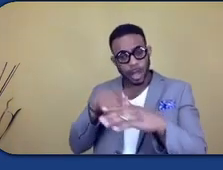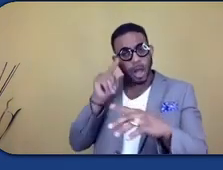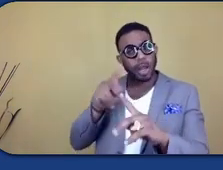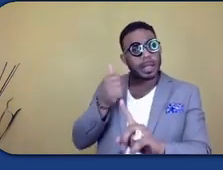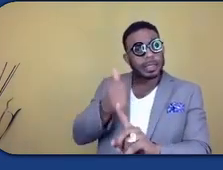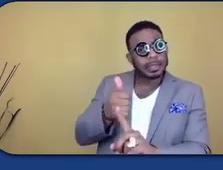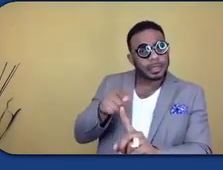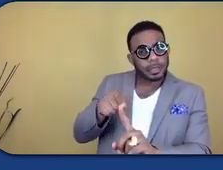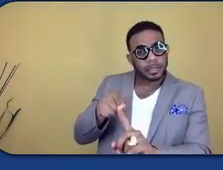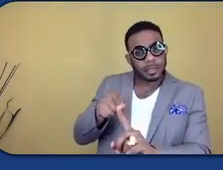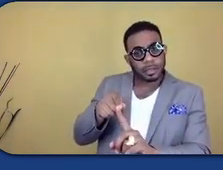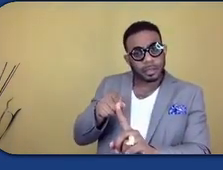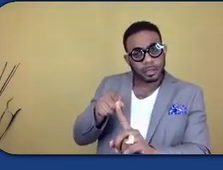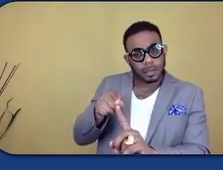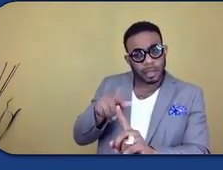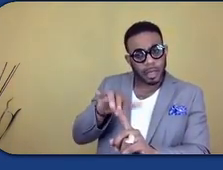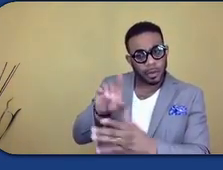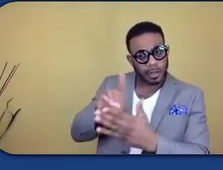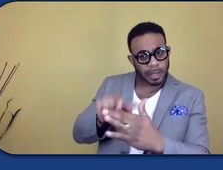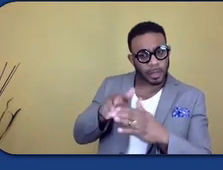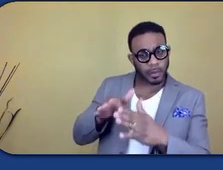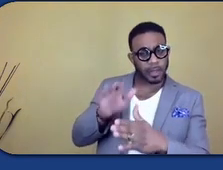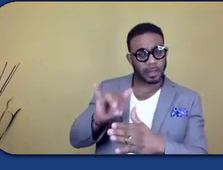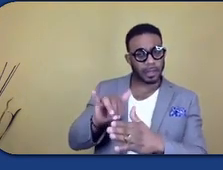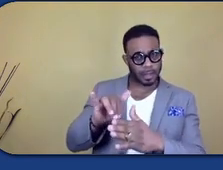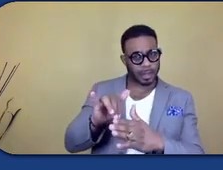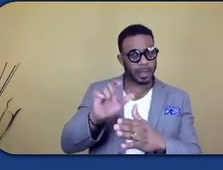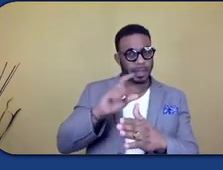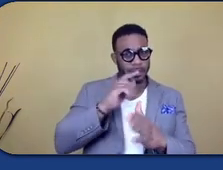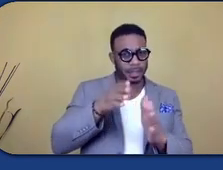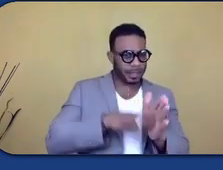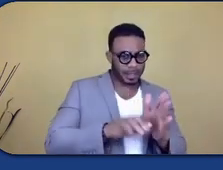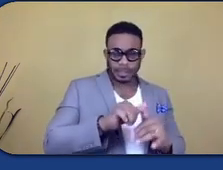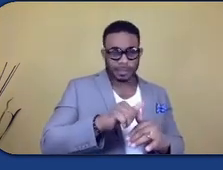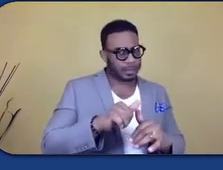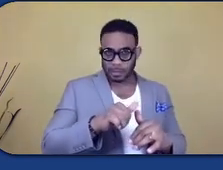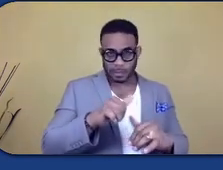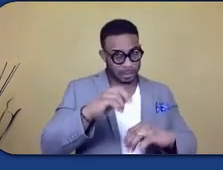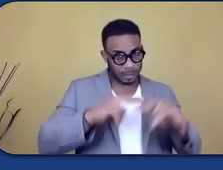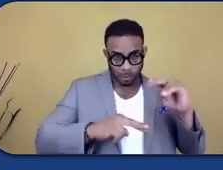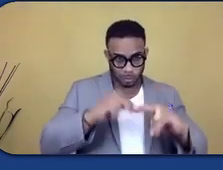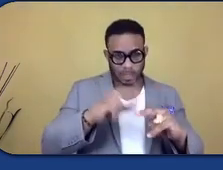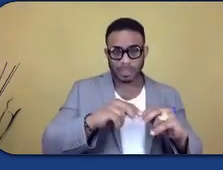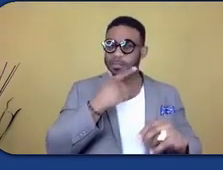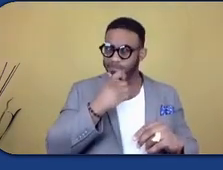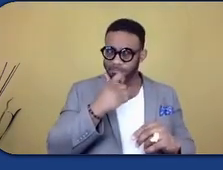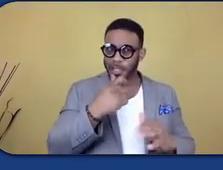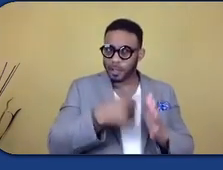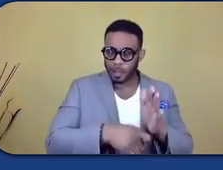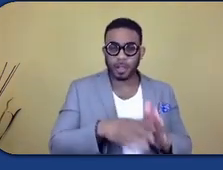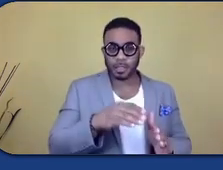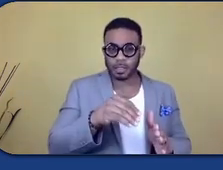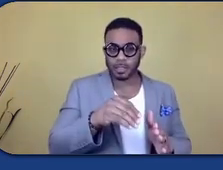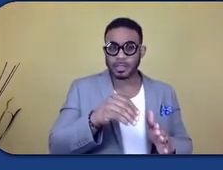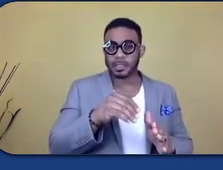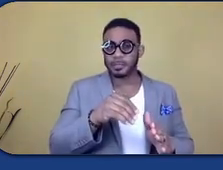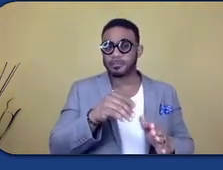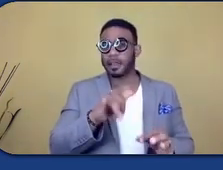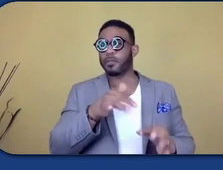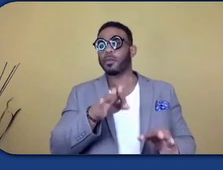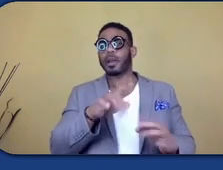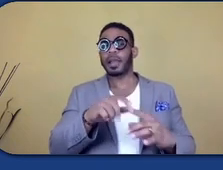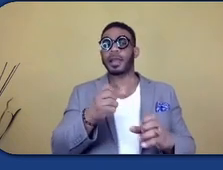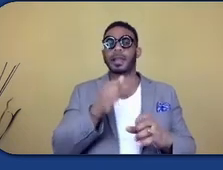When you look at the roofing itself, I designed it in a way that it has to be cheap in construction and as well in its